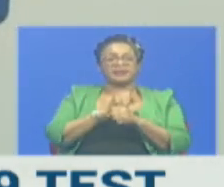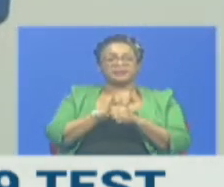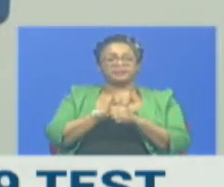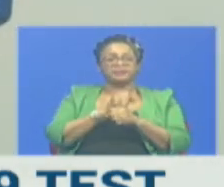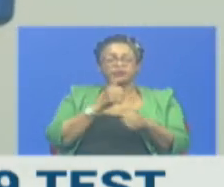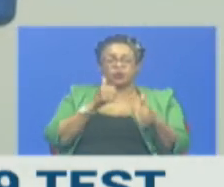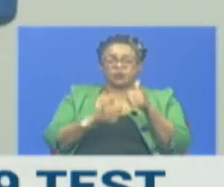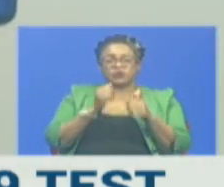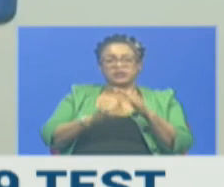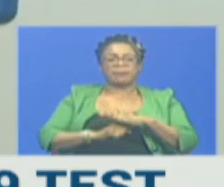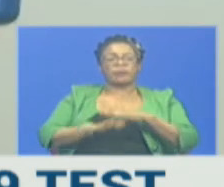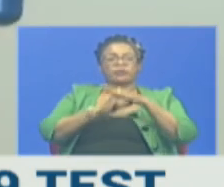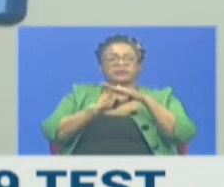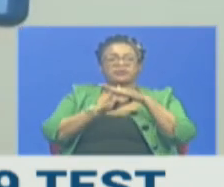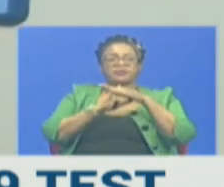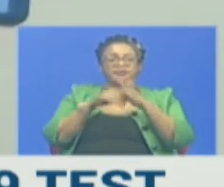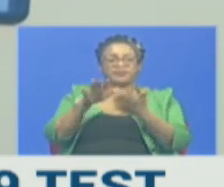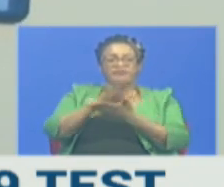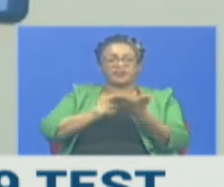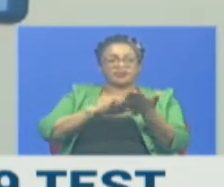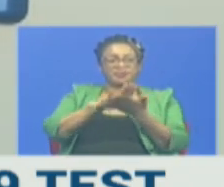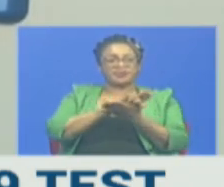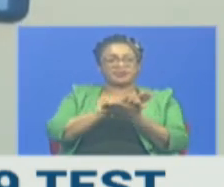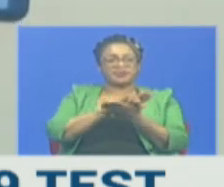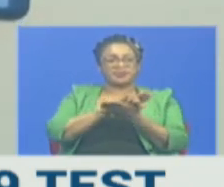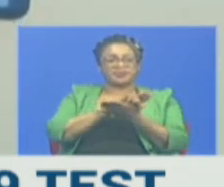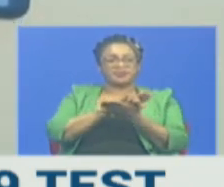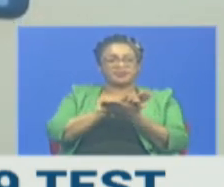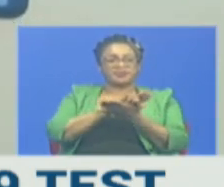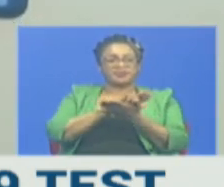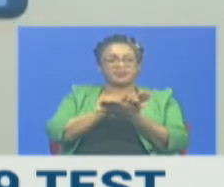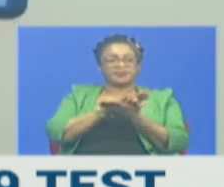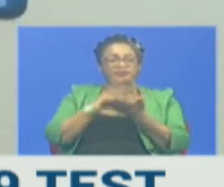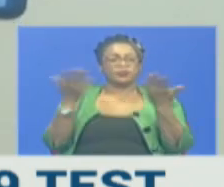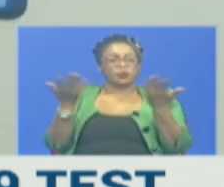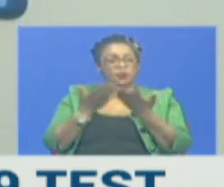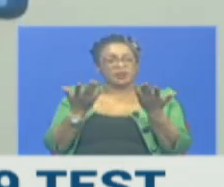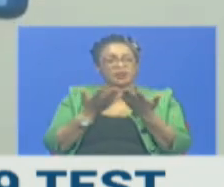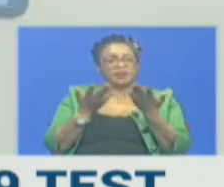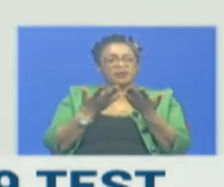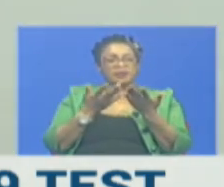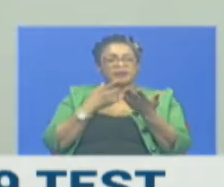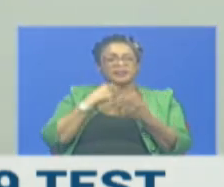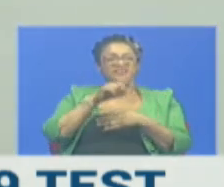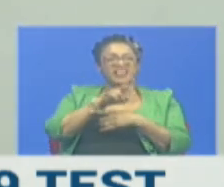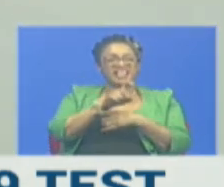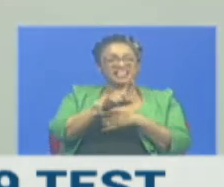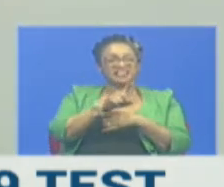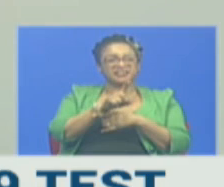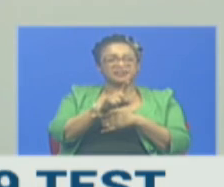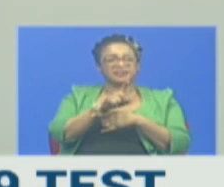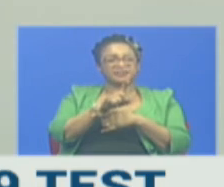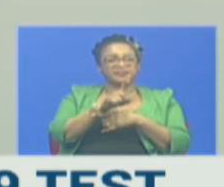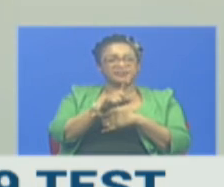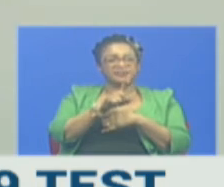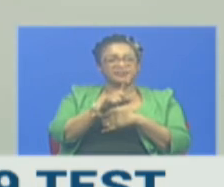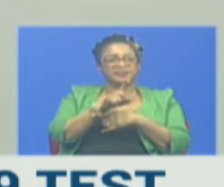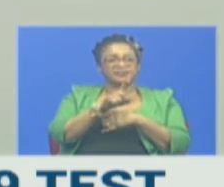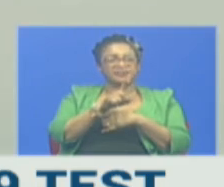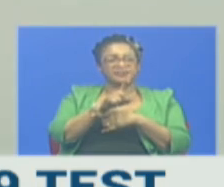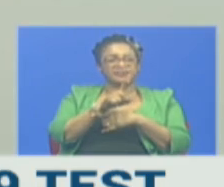support the environment where this virus is. Sample is